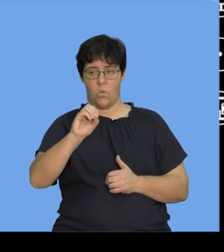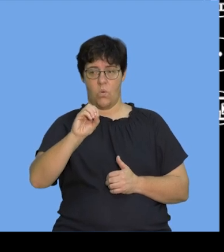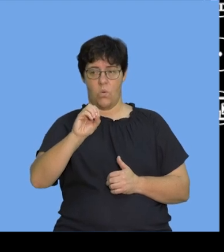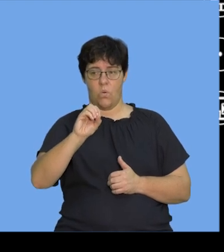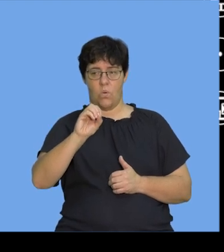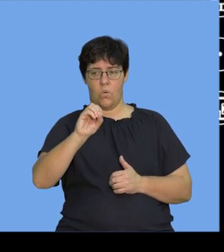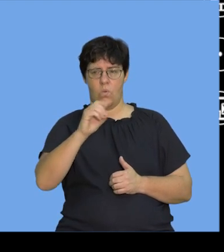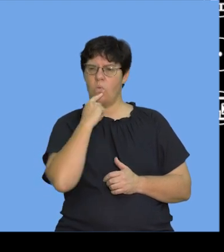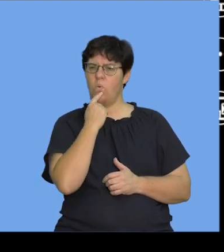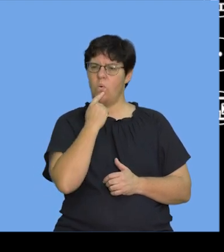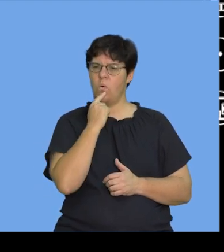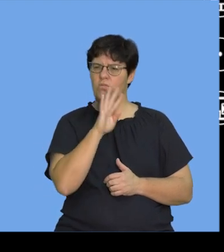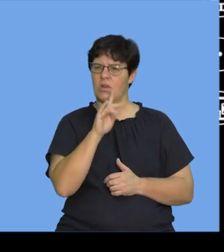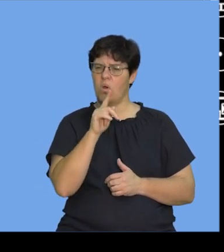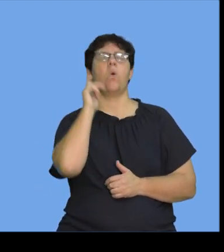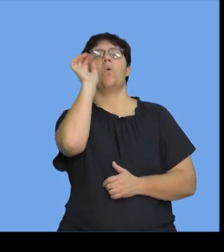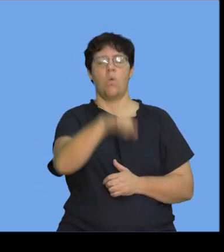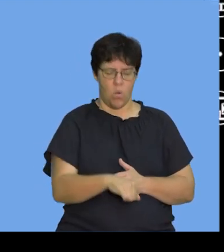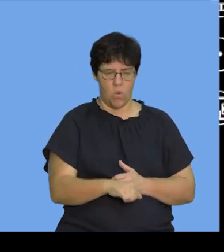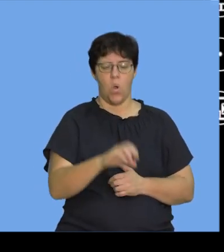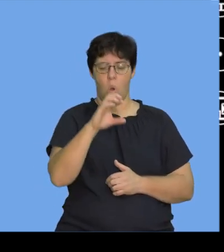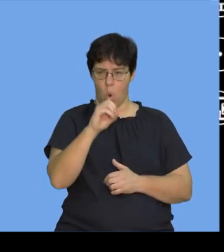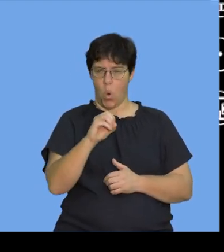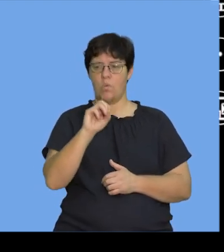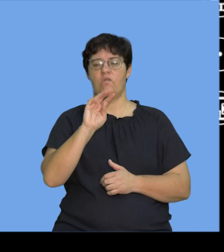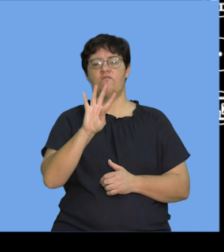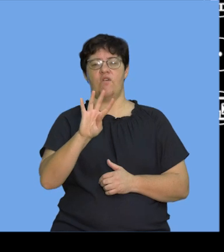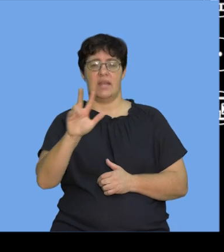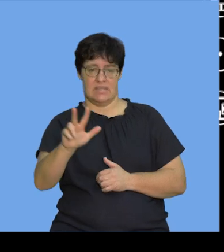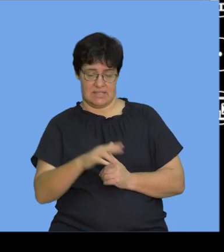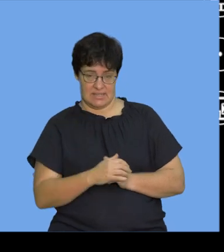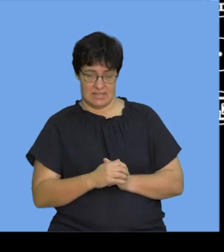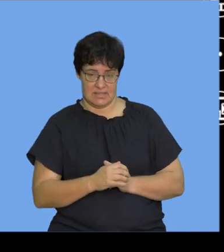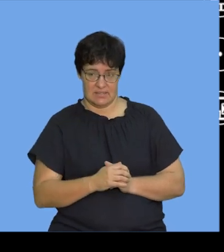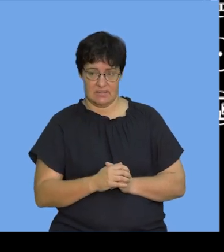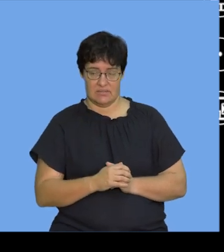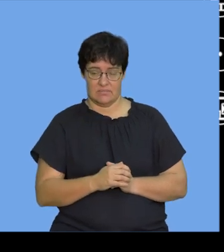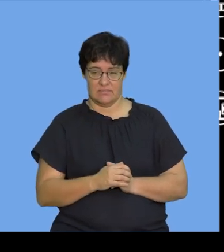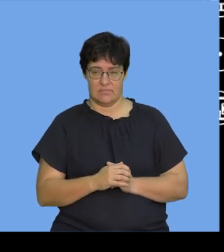59,048 or 84. Let me just, yes, 48. So this is 48.